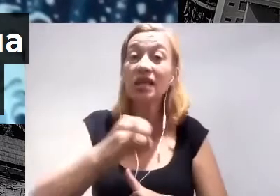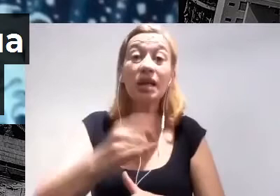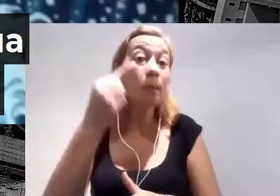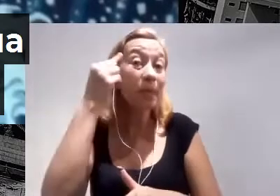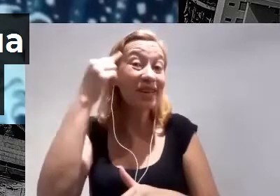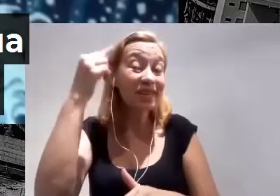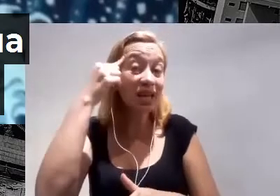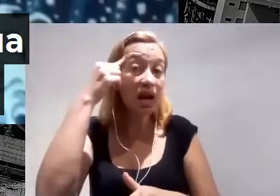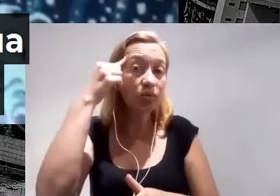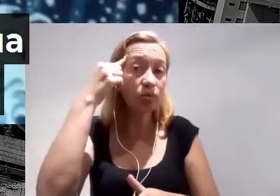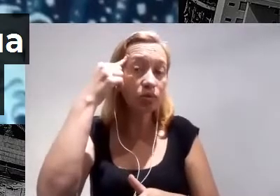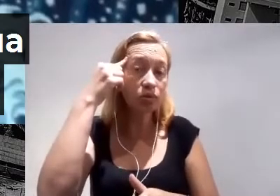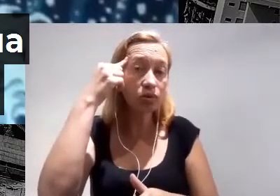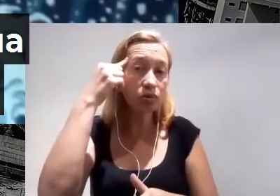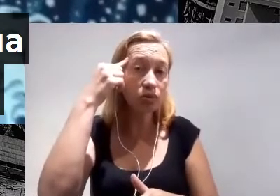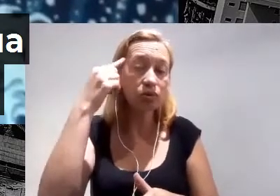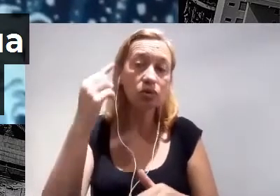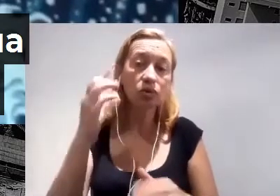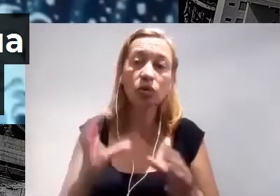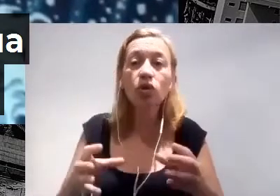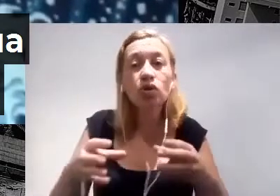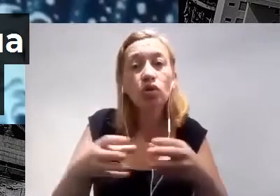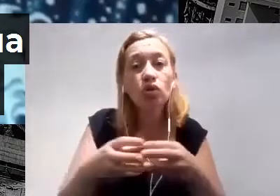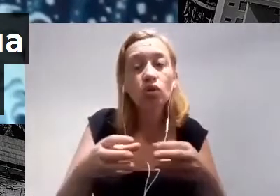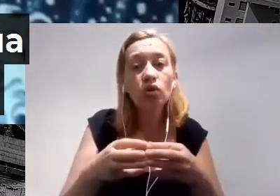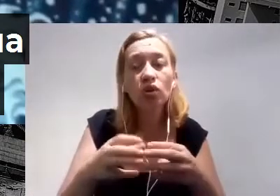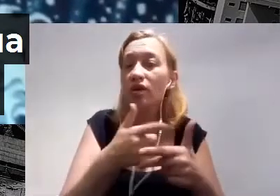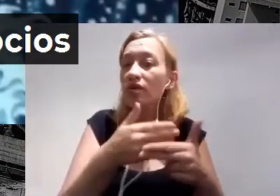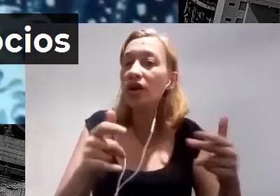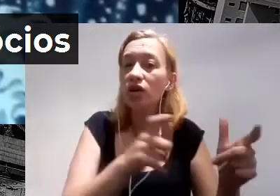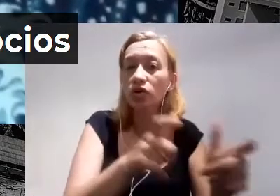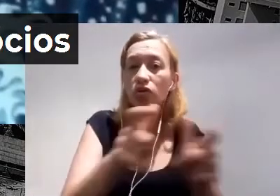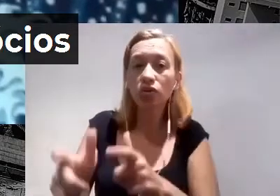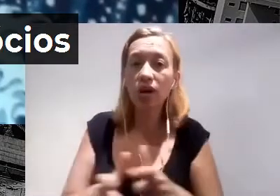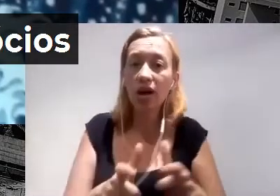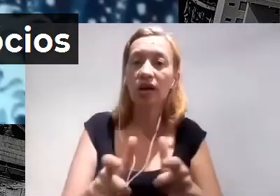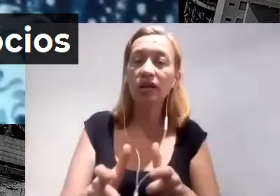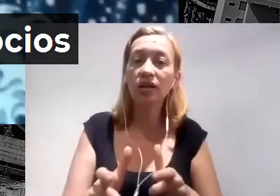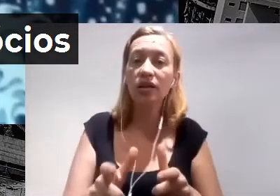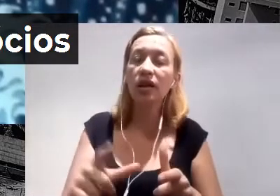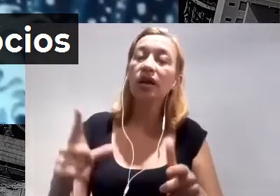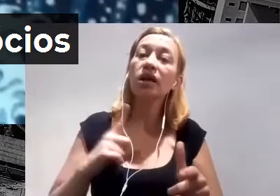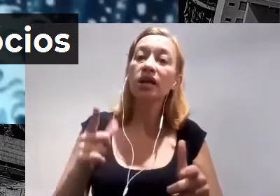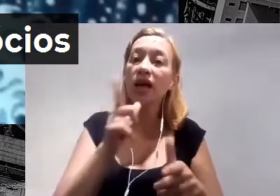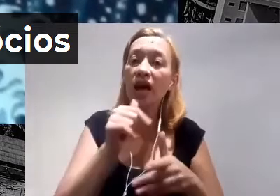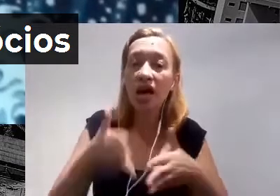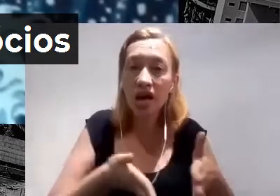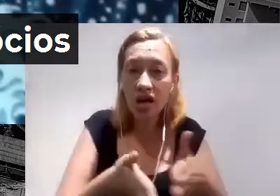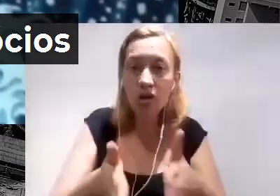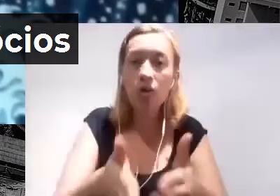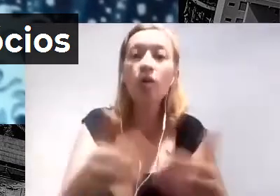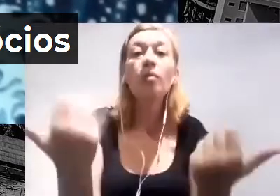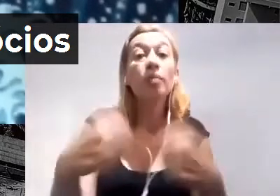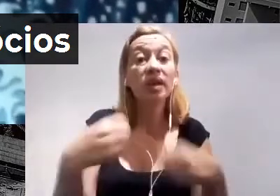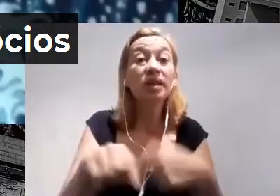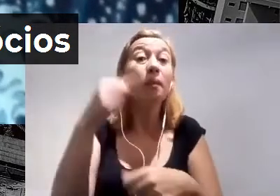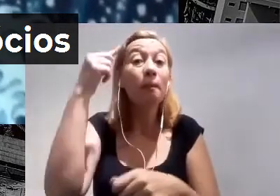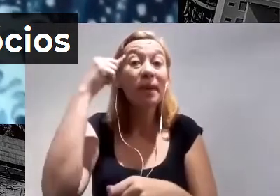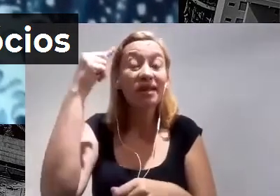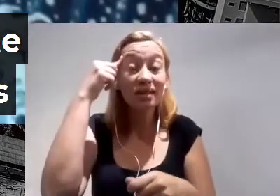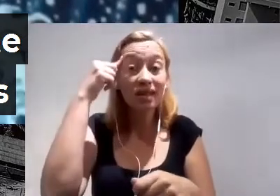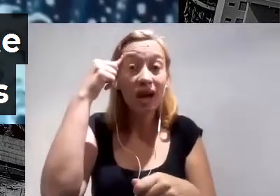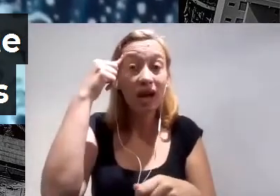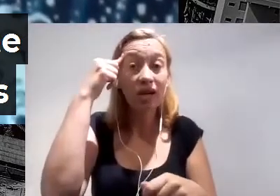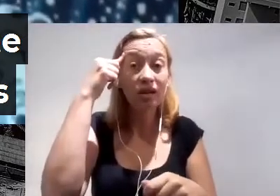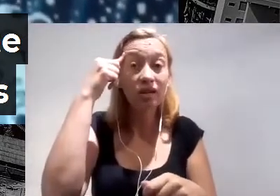would agree that long-term water security and water resilience in the face of climate change is what they want. The businesses want it. The cities want it.